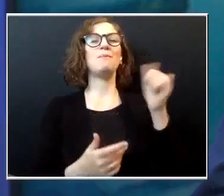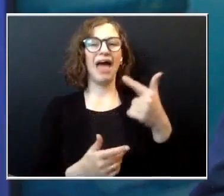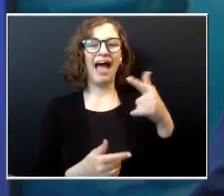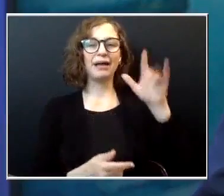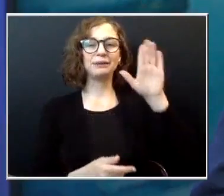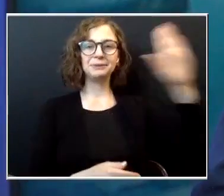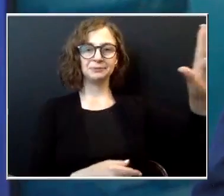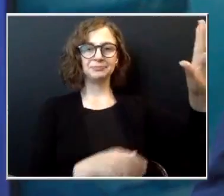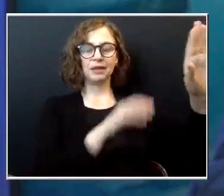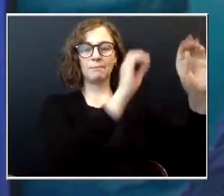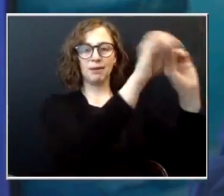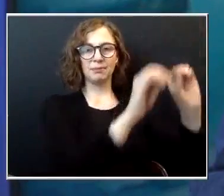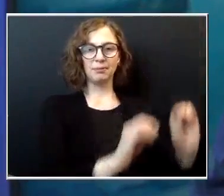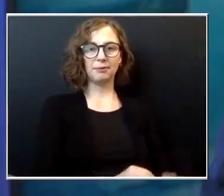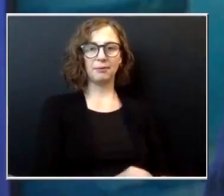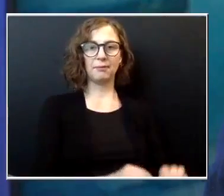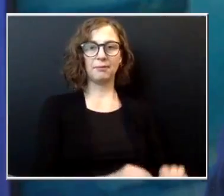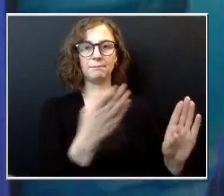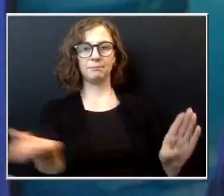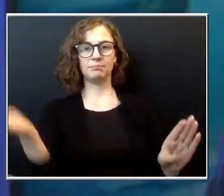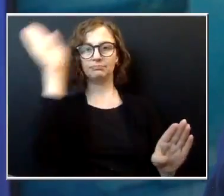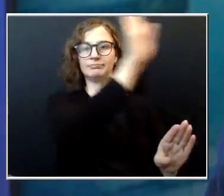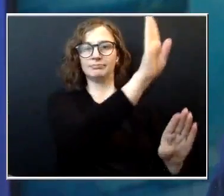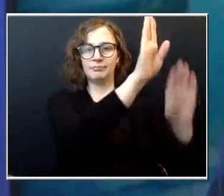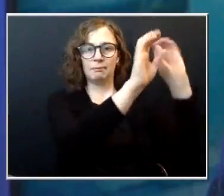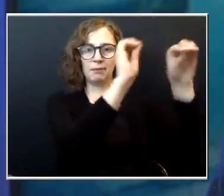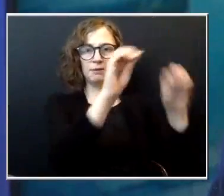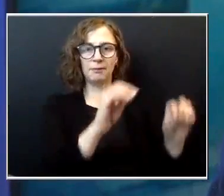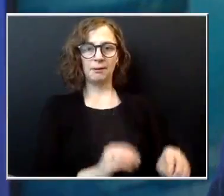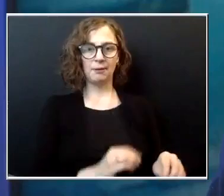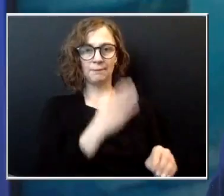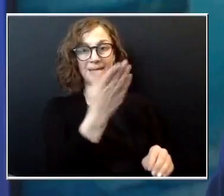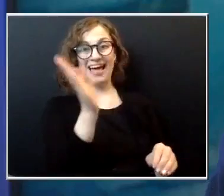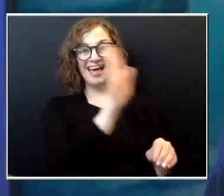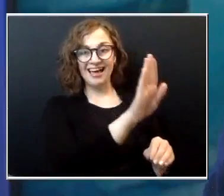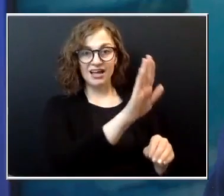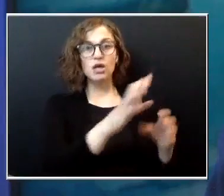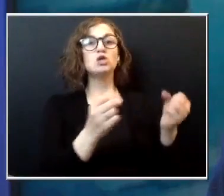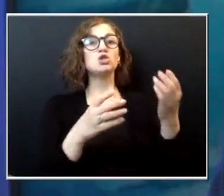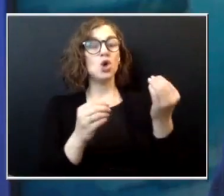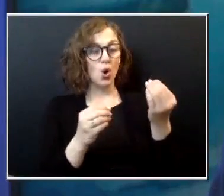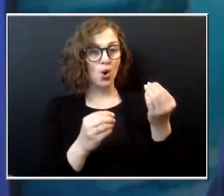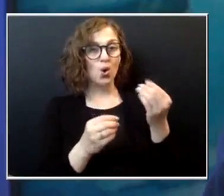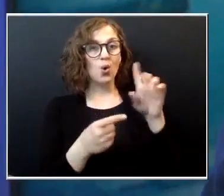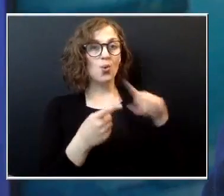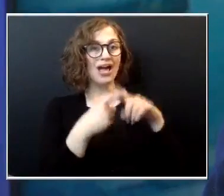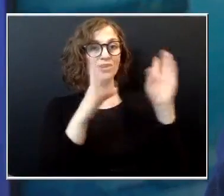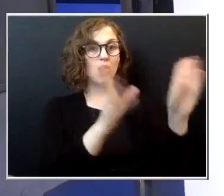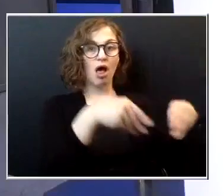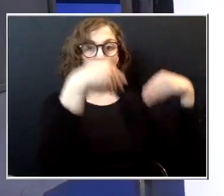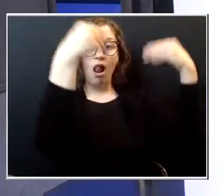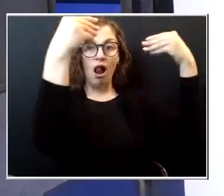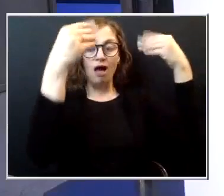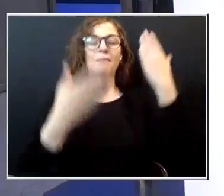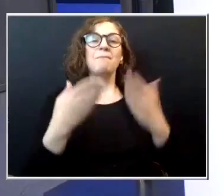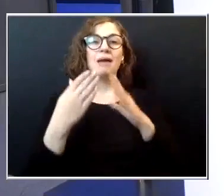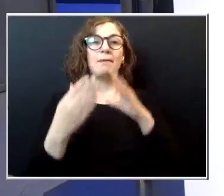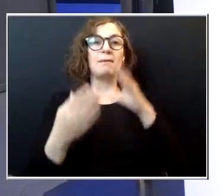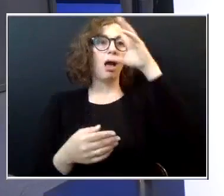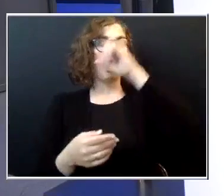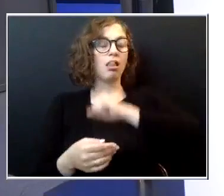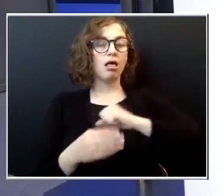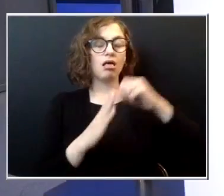is lifting the bag, there is the chance that you're going to miss that sponge at the top. Got it. Okay. So, And the more bags you